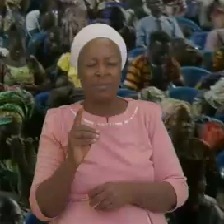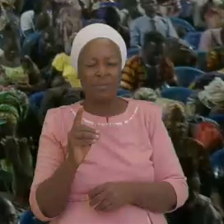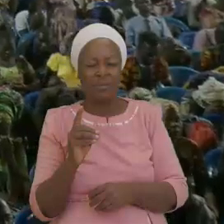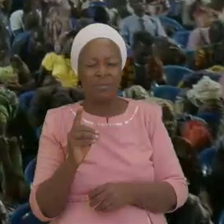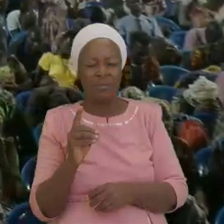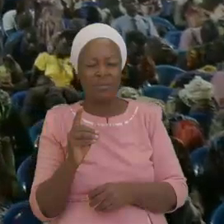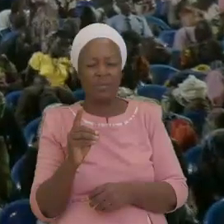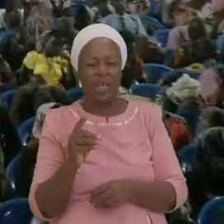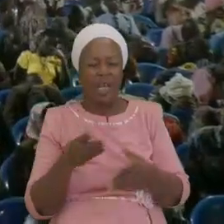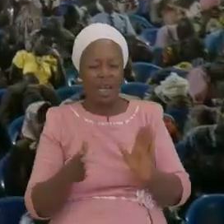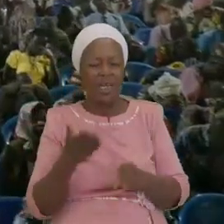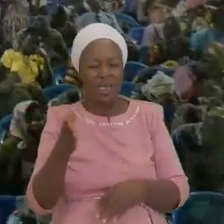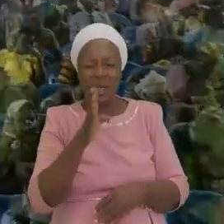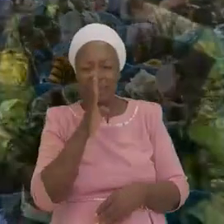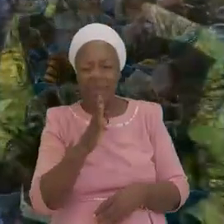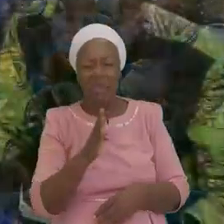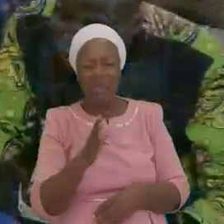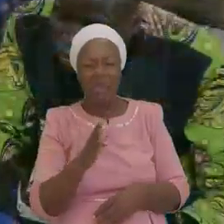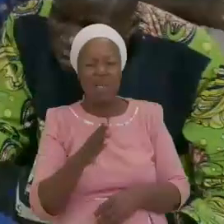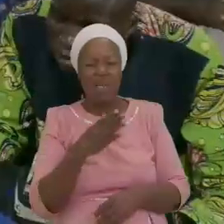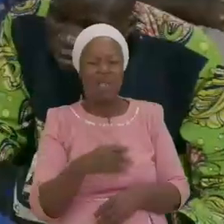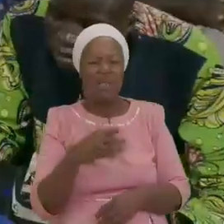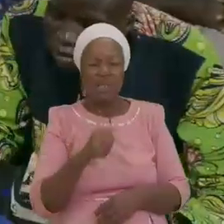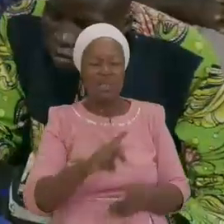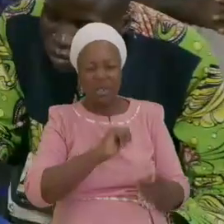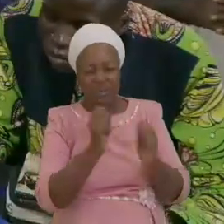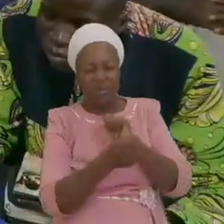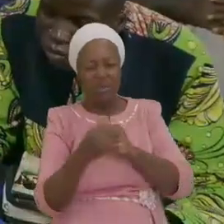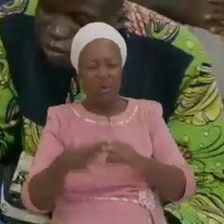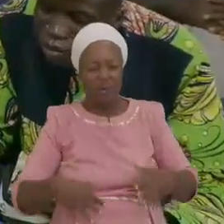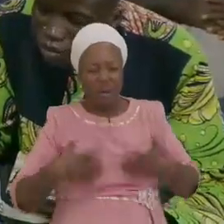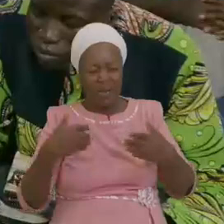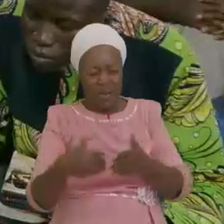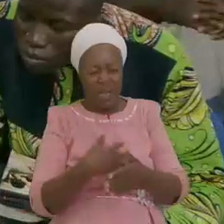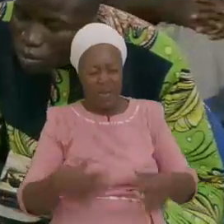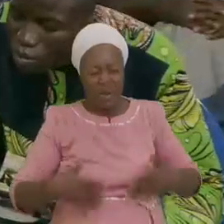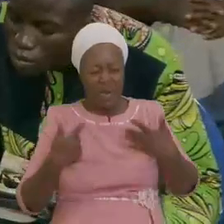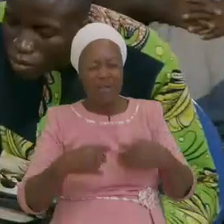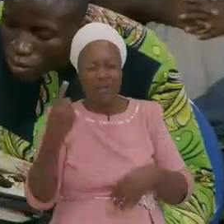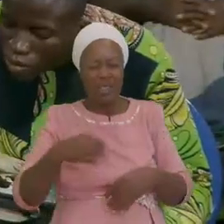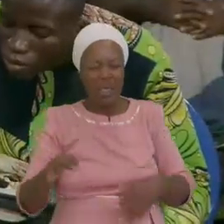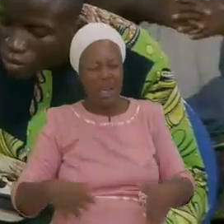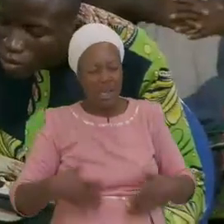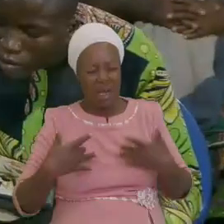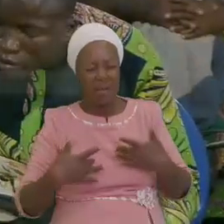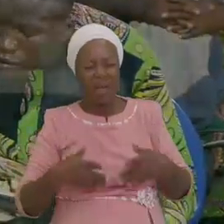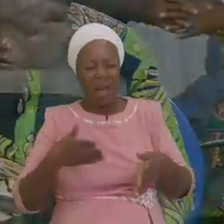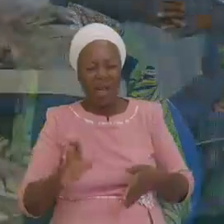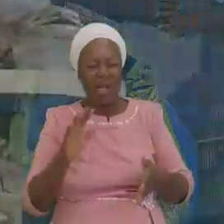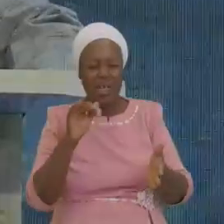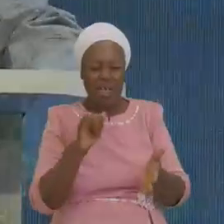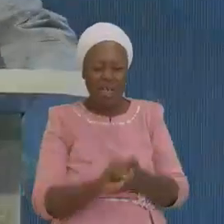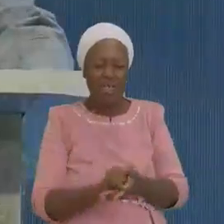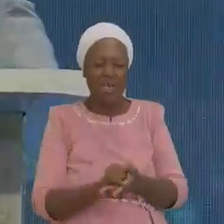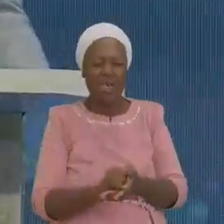Let there be the accompanying transformation of life, new life, eternal life. Let that be evident